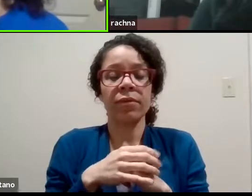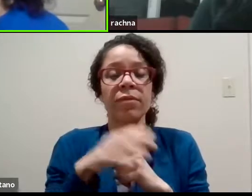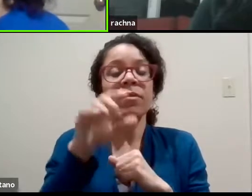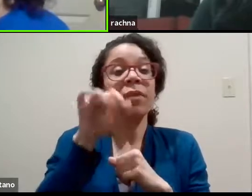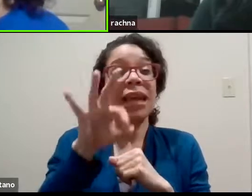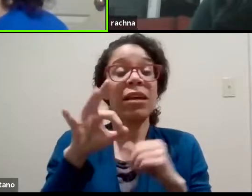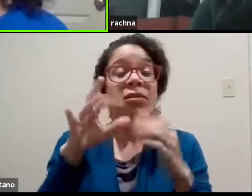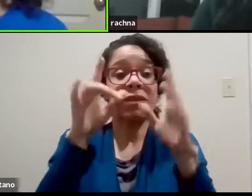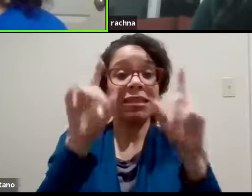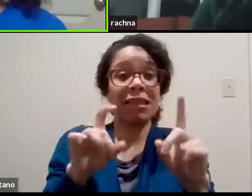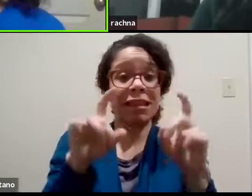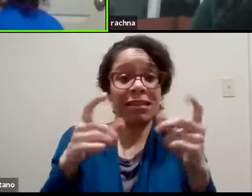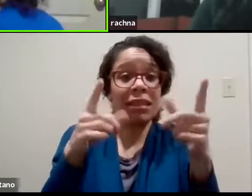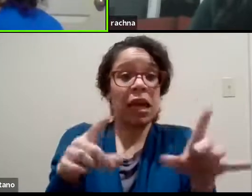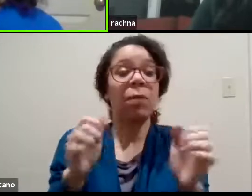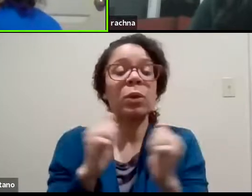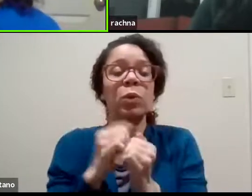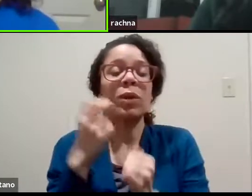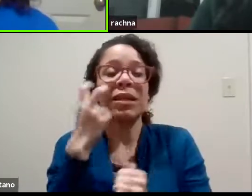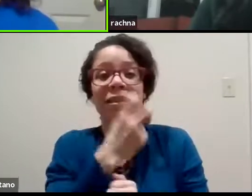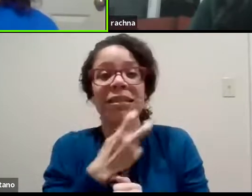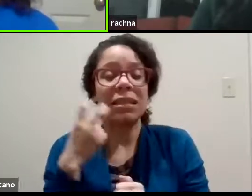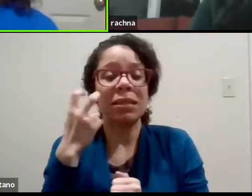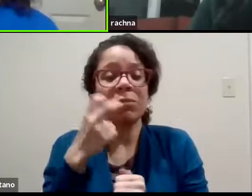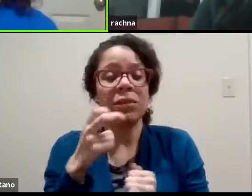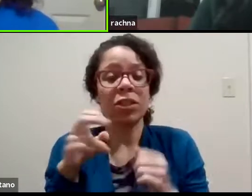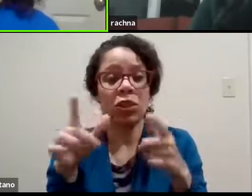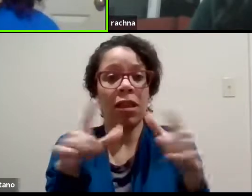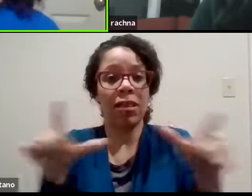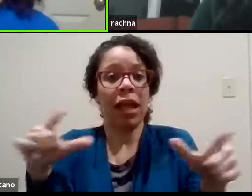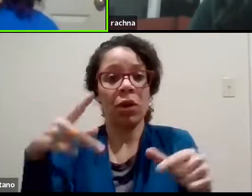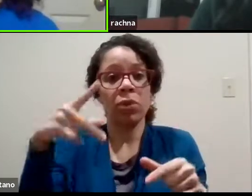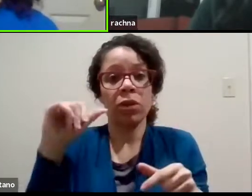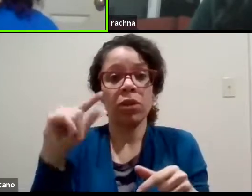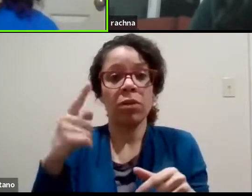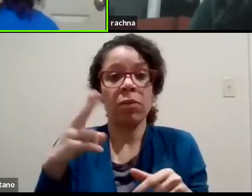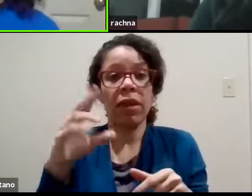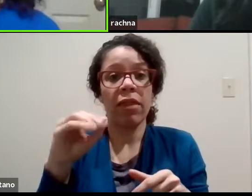a speech pathologist recently, would you review before